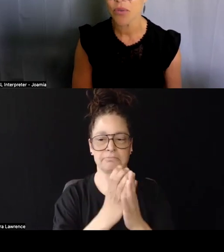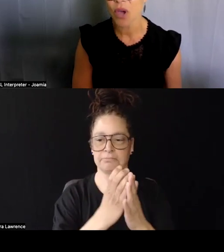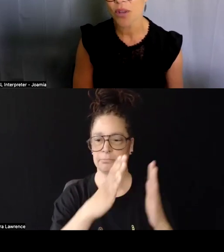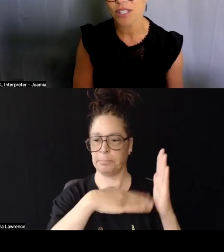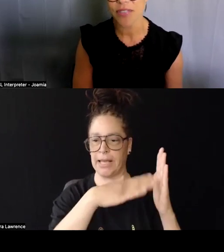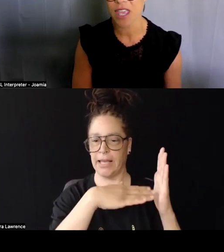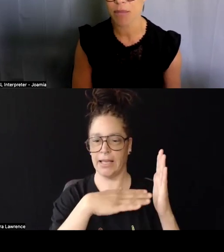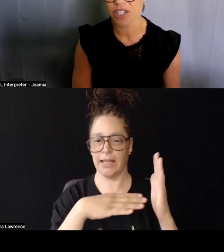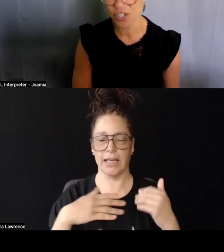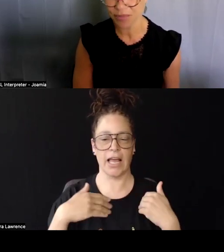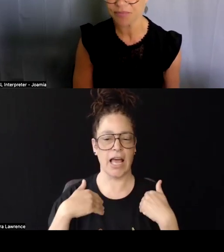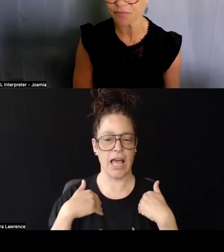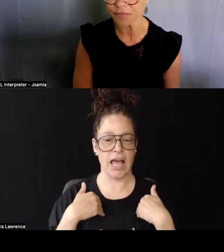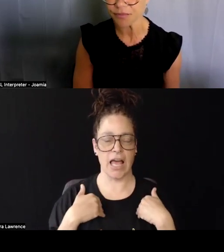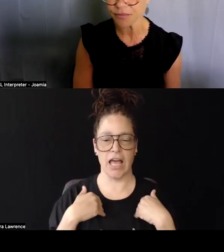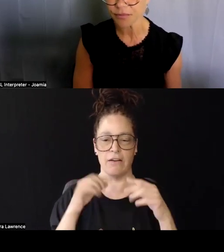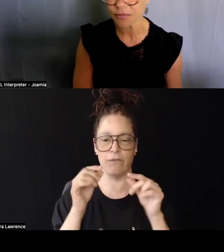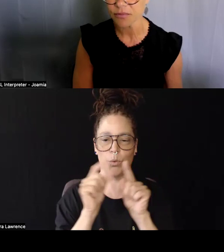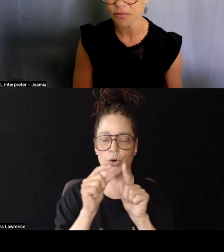If you notice in the image,